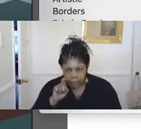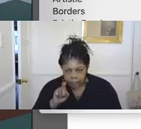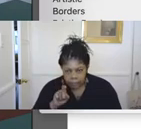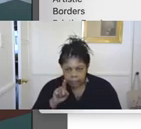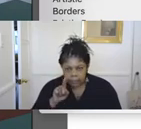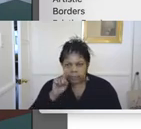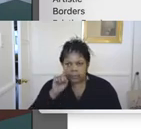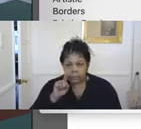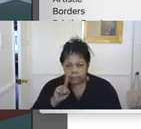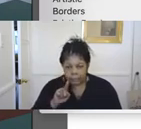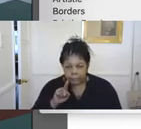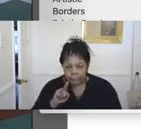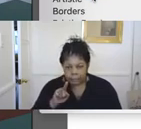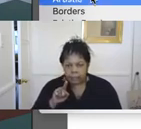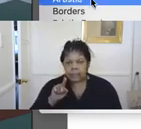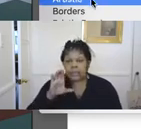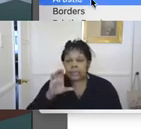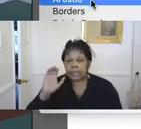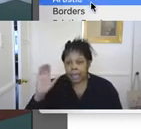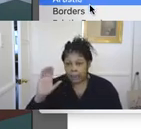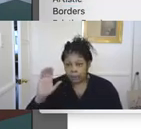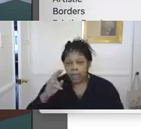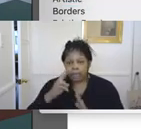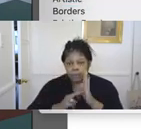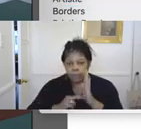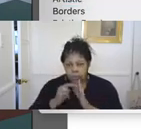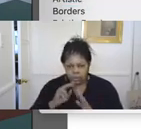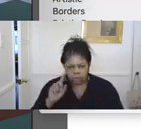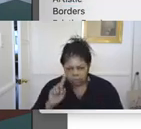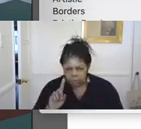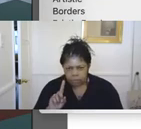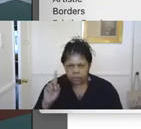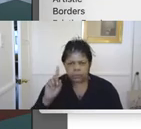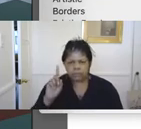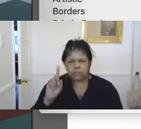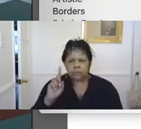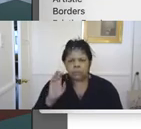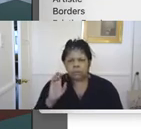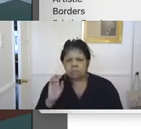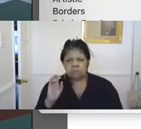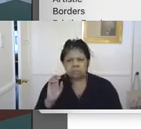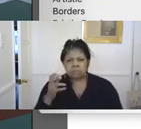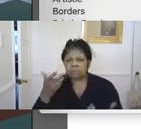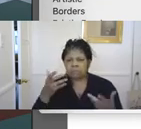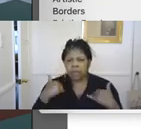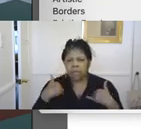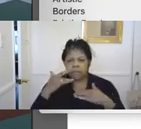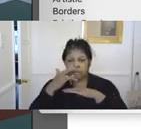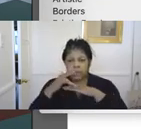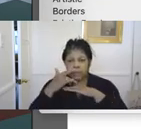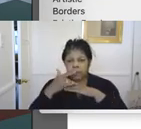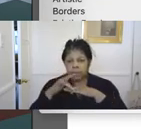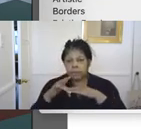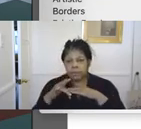let me go to calligraphic brushes. They're already up here. So I already have them available. So I have